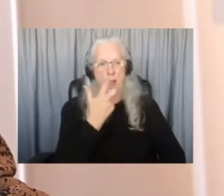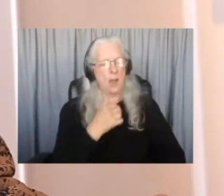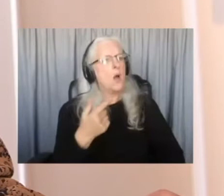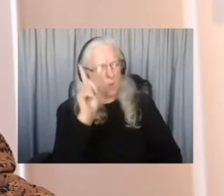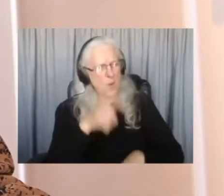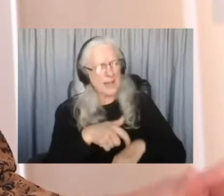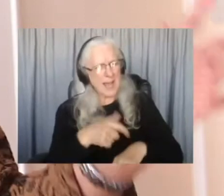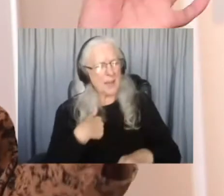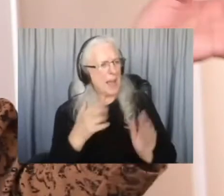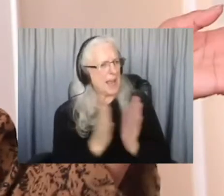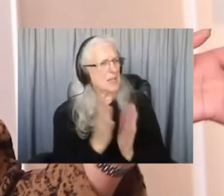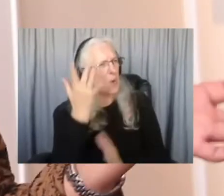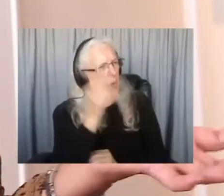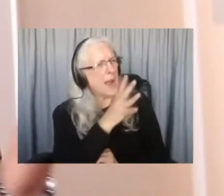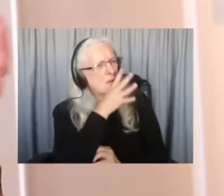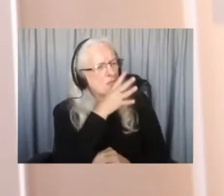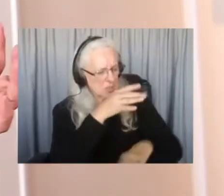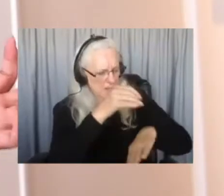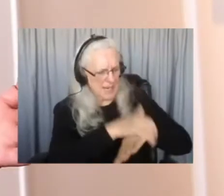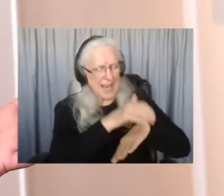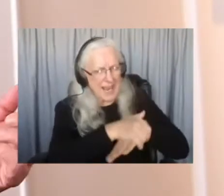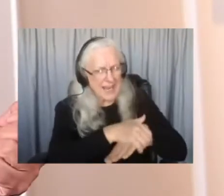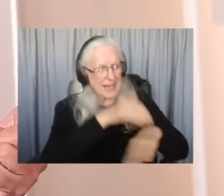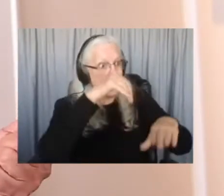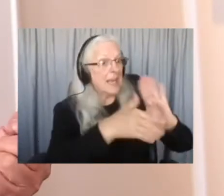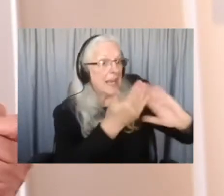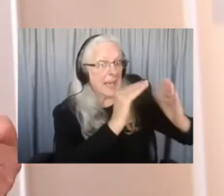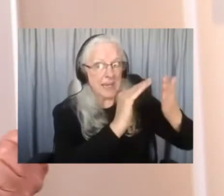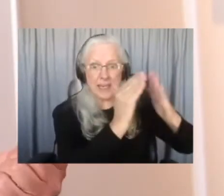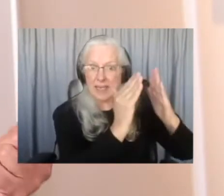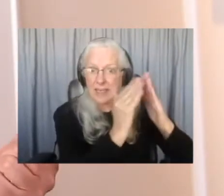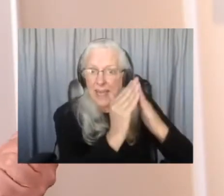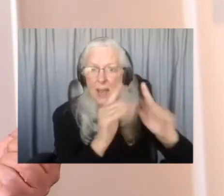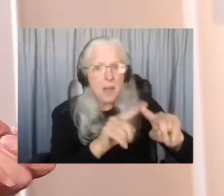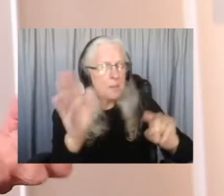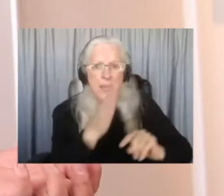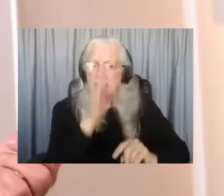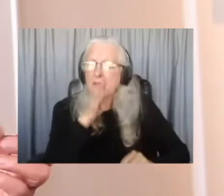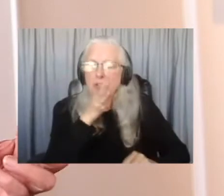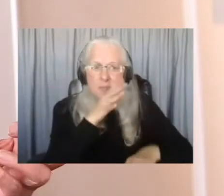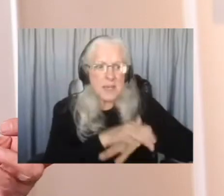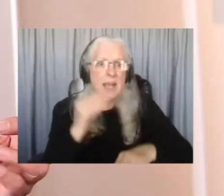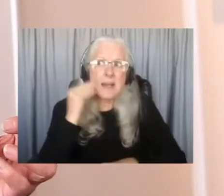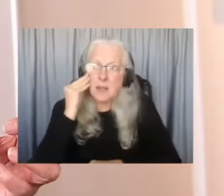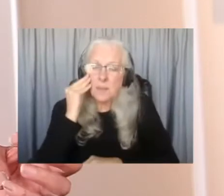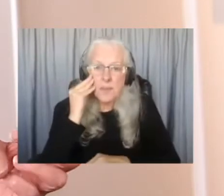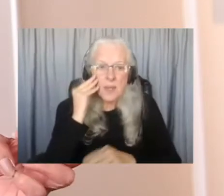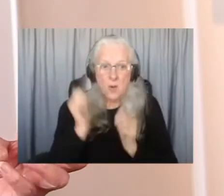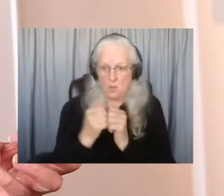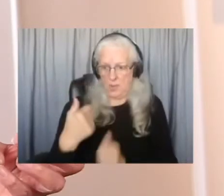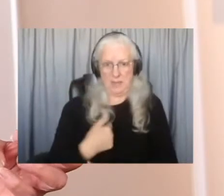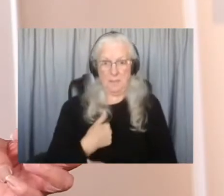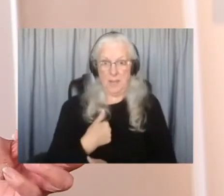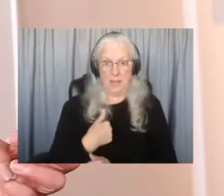English in town, but you never speak it at home with us, even though you can speak English? And she